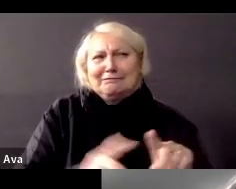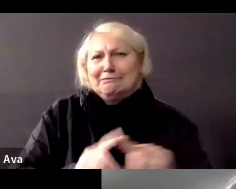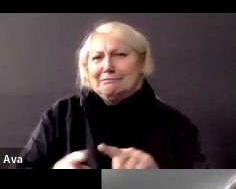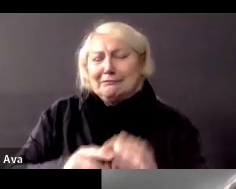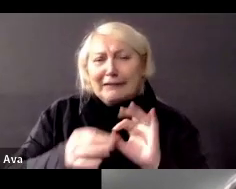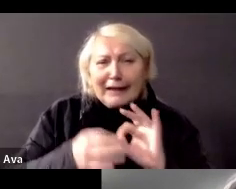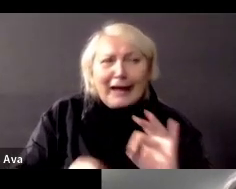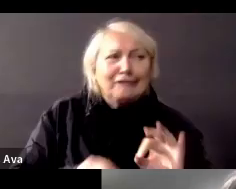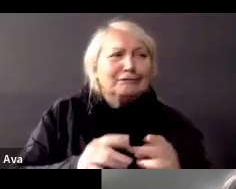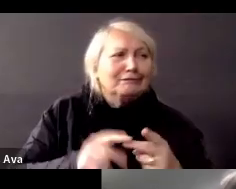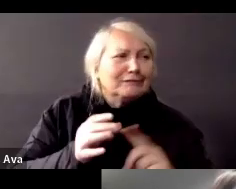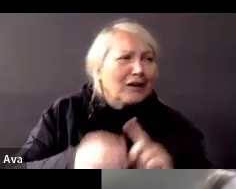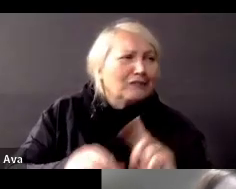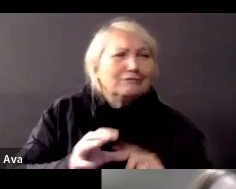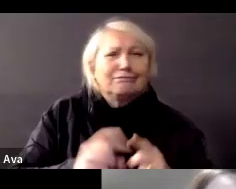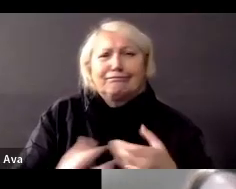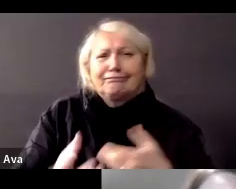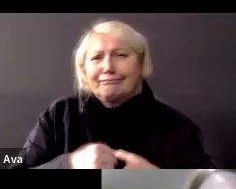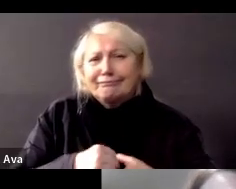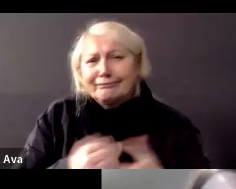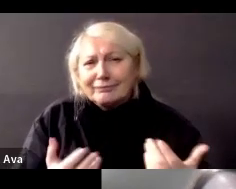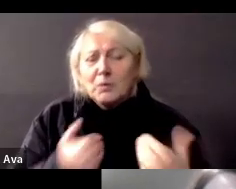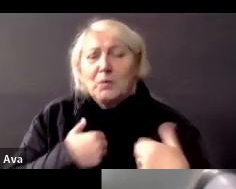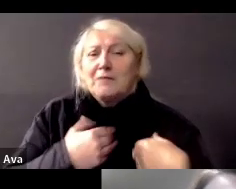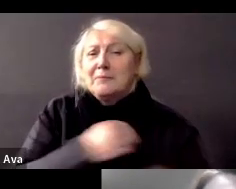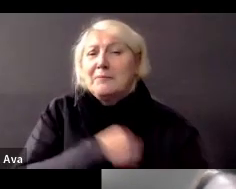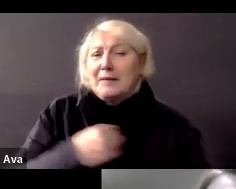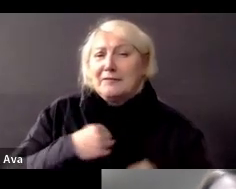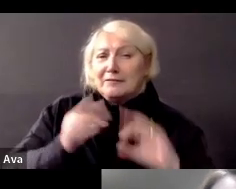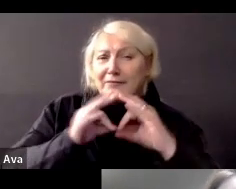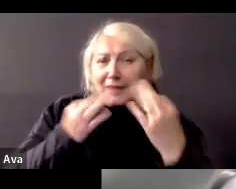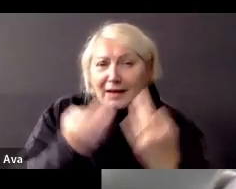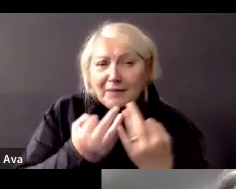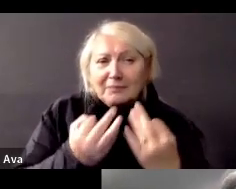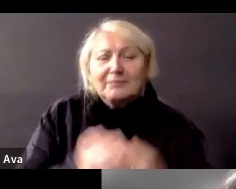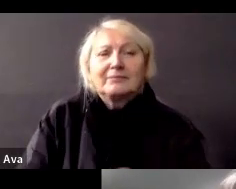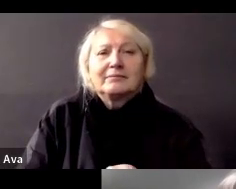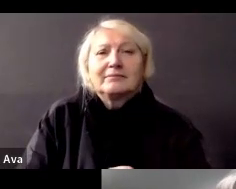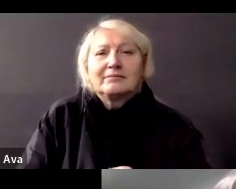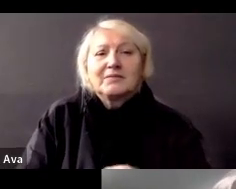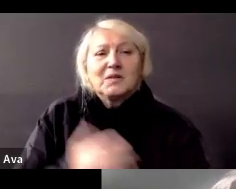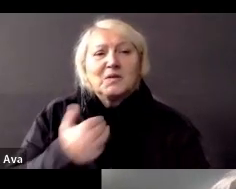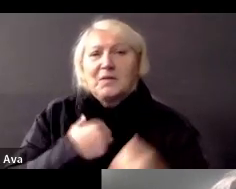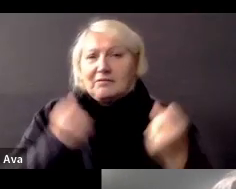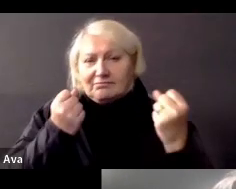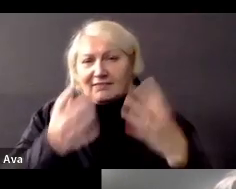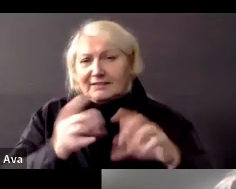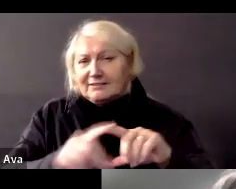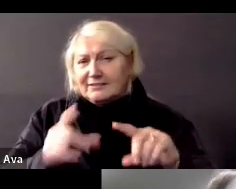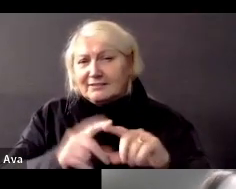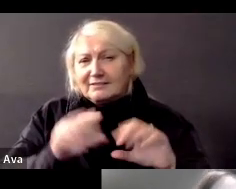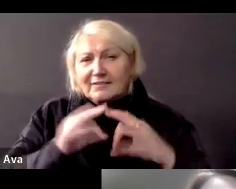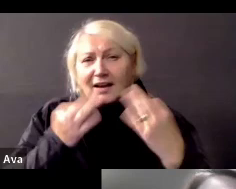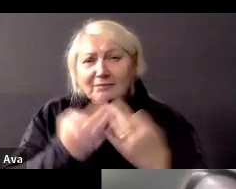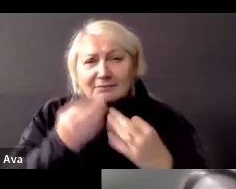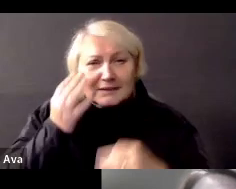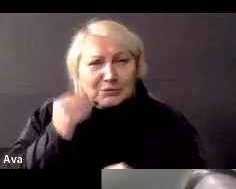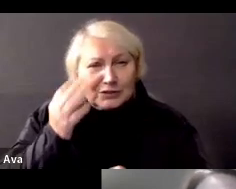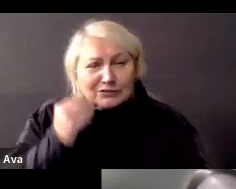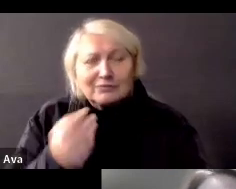our members of family. We have different family experiences, siblings,